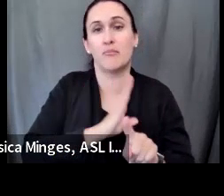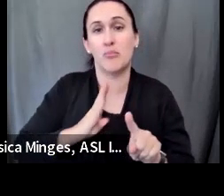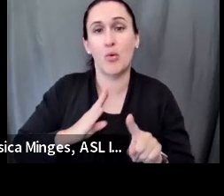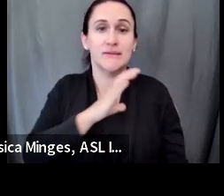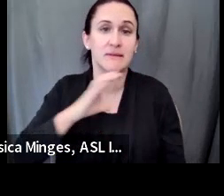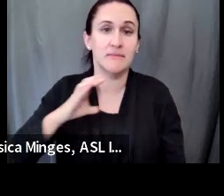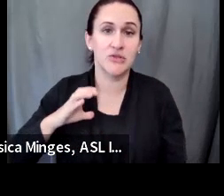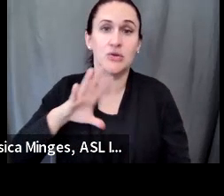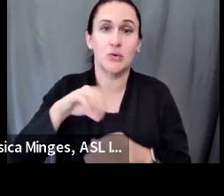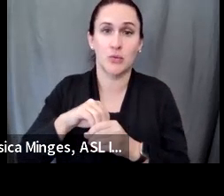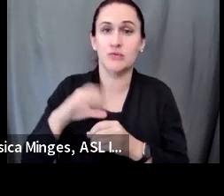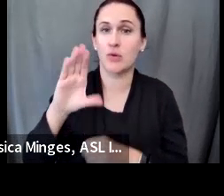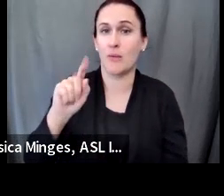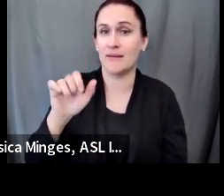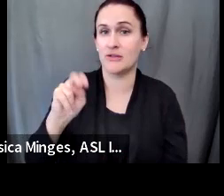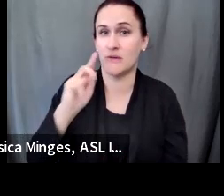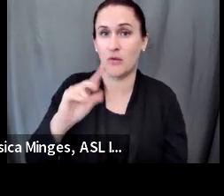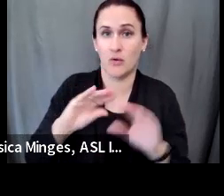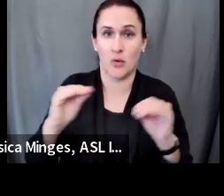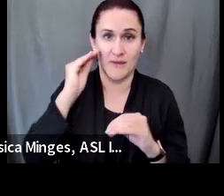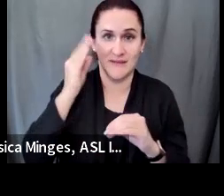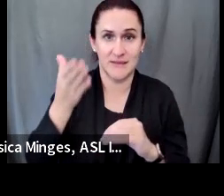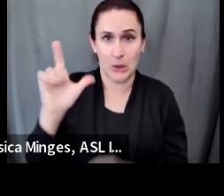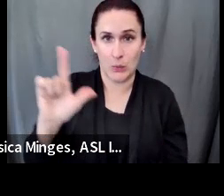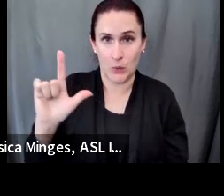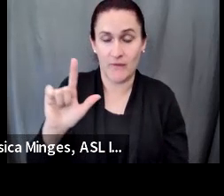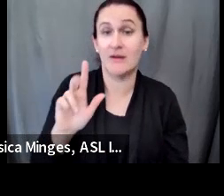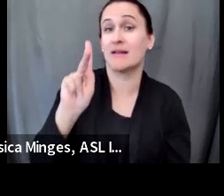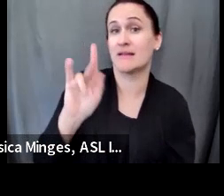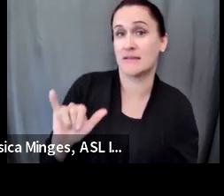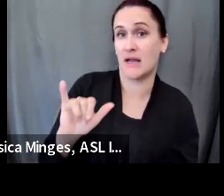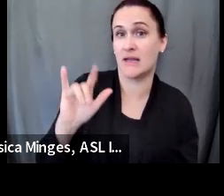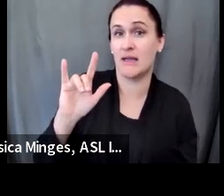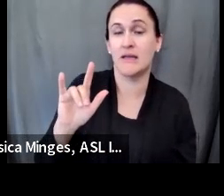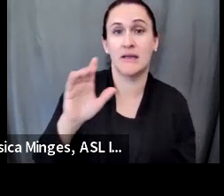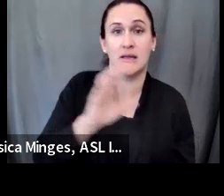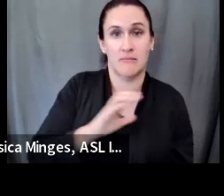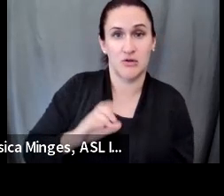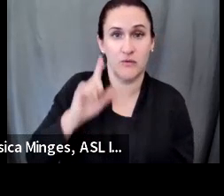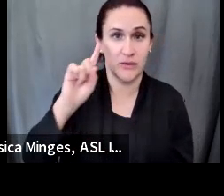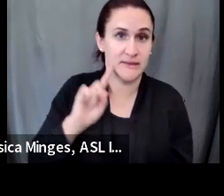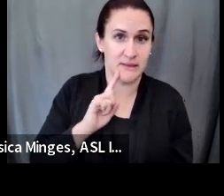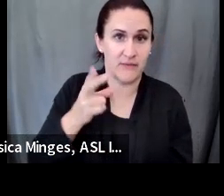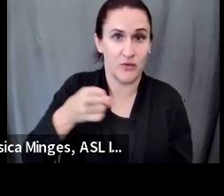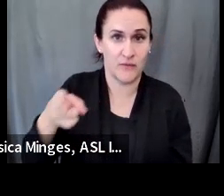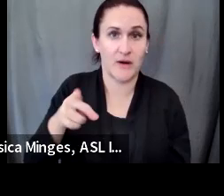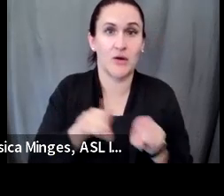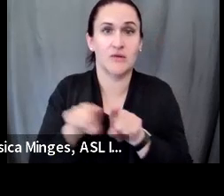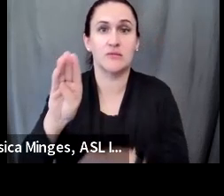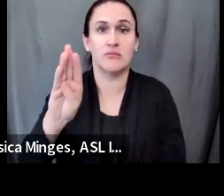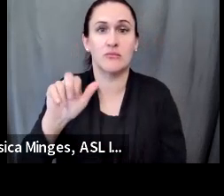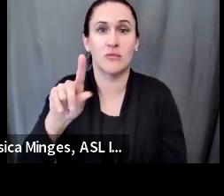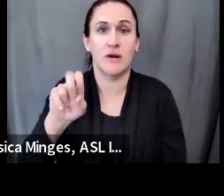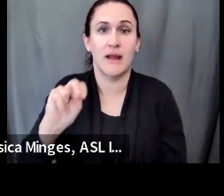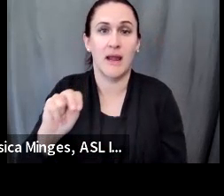commissions, including the Coalition for the Homeless in Louisville, the Kentucky Commission on Deaf and Hard of Hearing, and the Braden Board of Directors